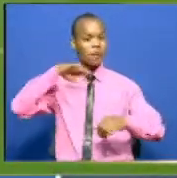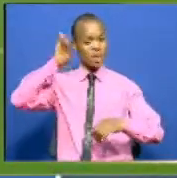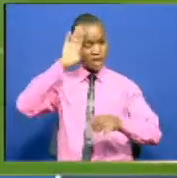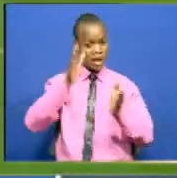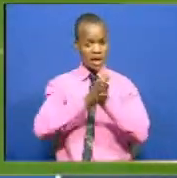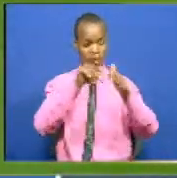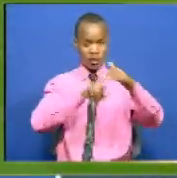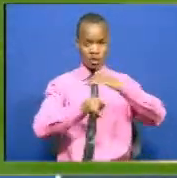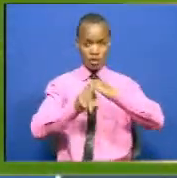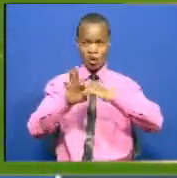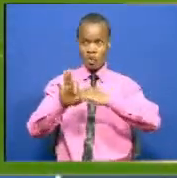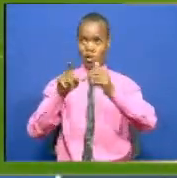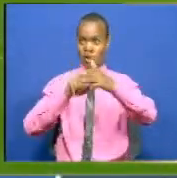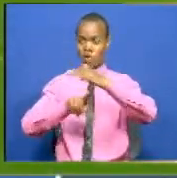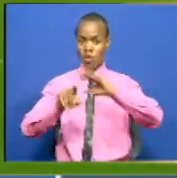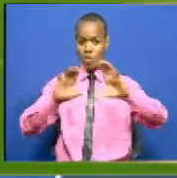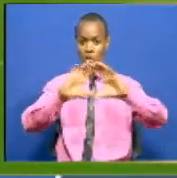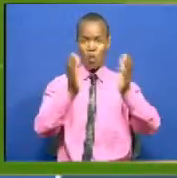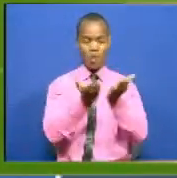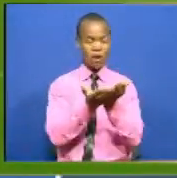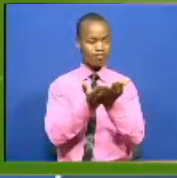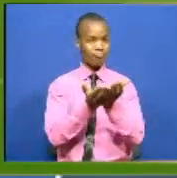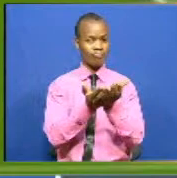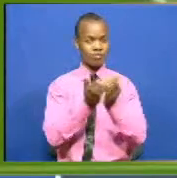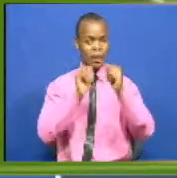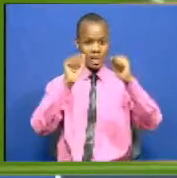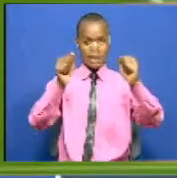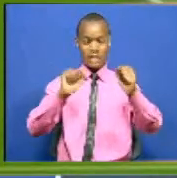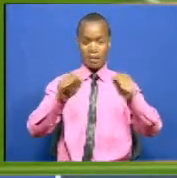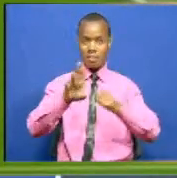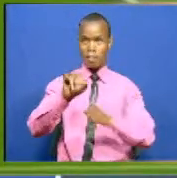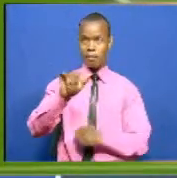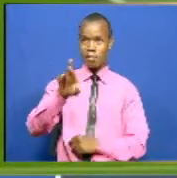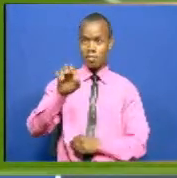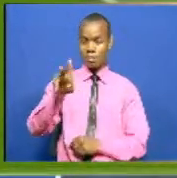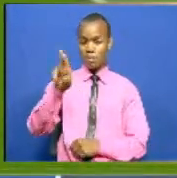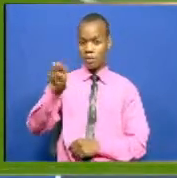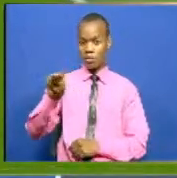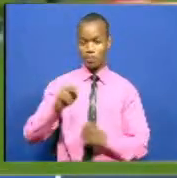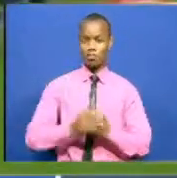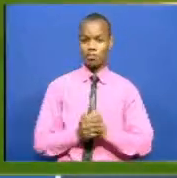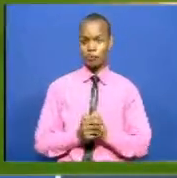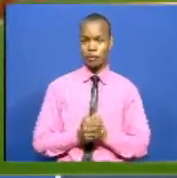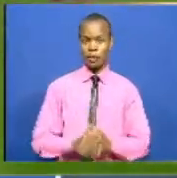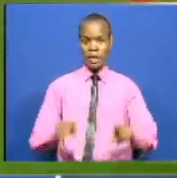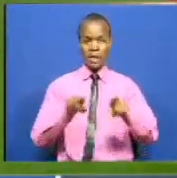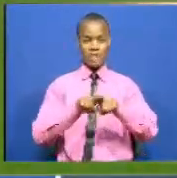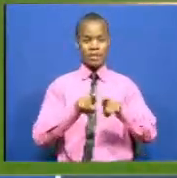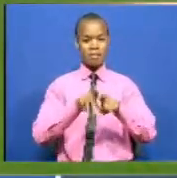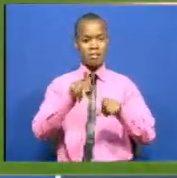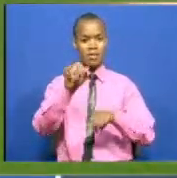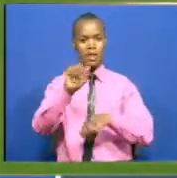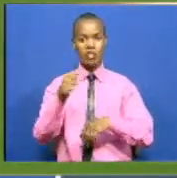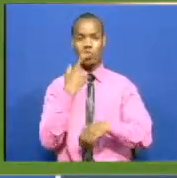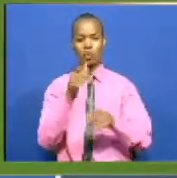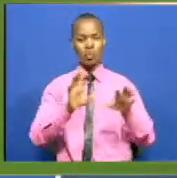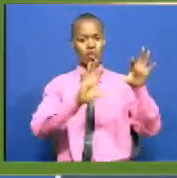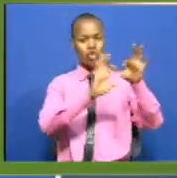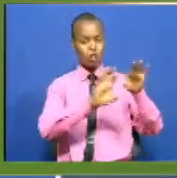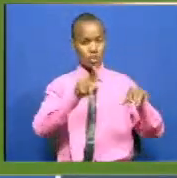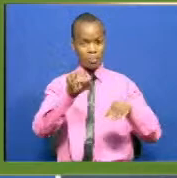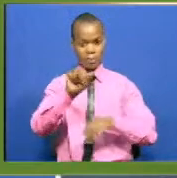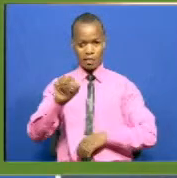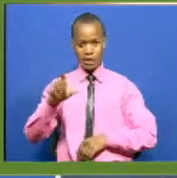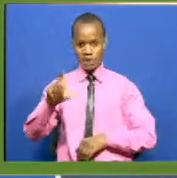hat-trick in their World Cup qualifying win over Peru on Wednesday. Everton striker Moise Kean, who joined PSG on loan until the end of the